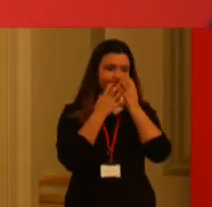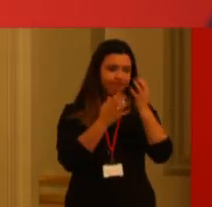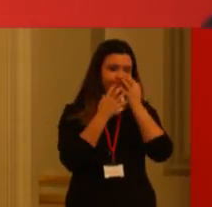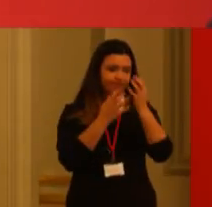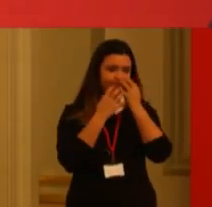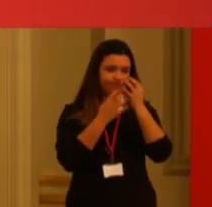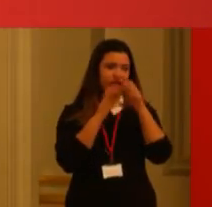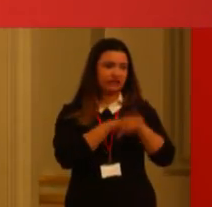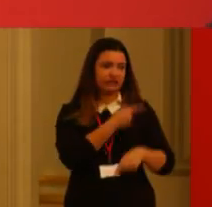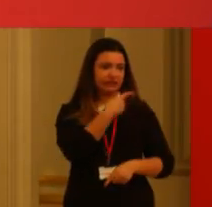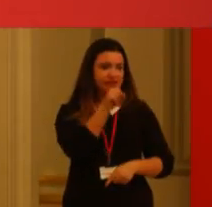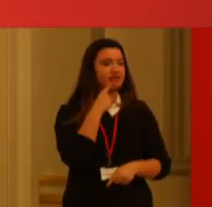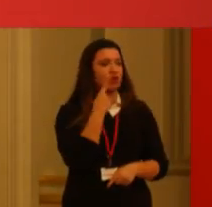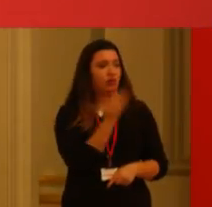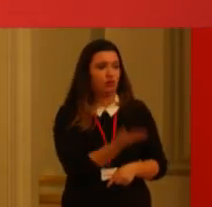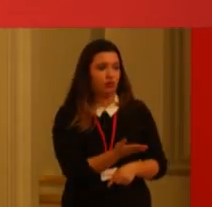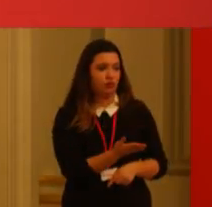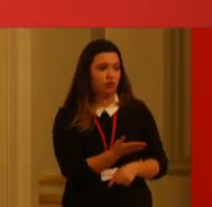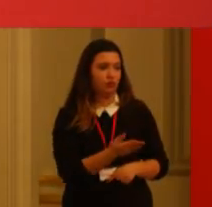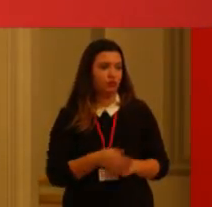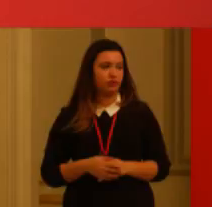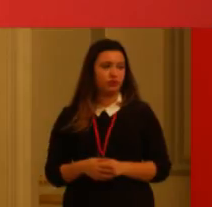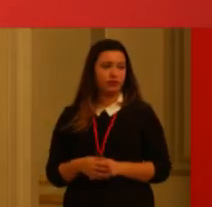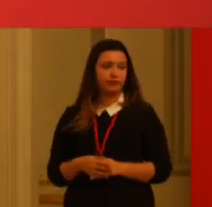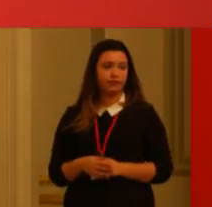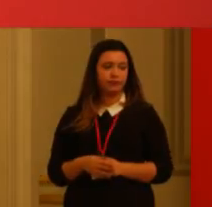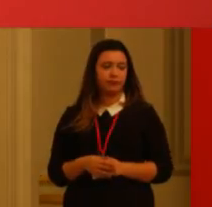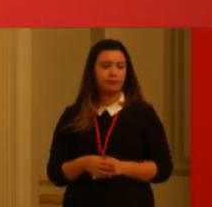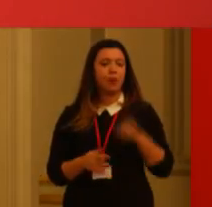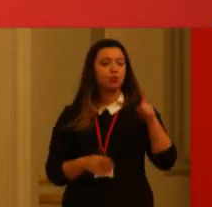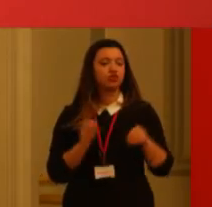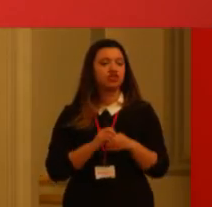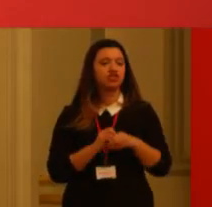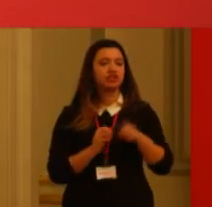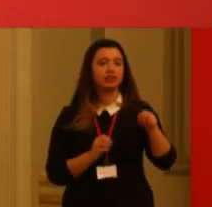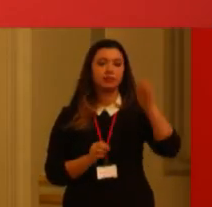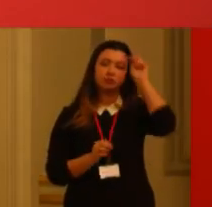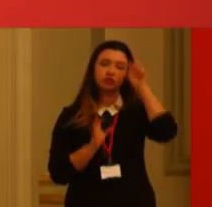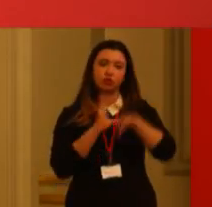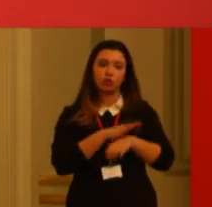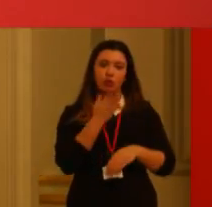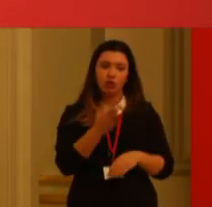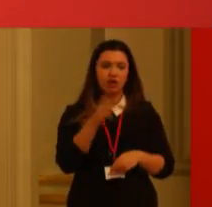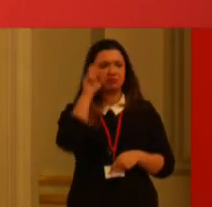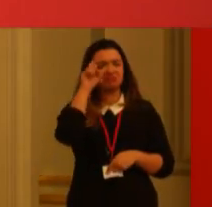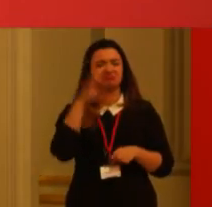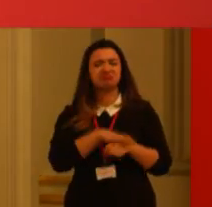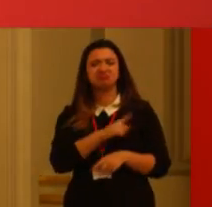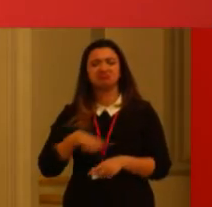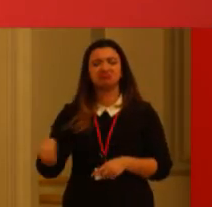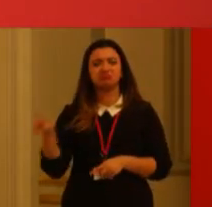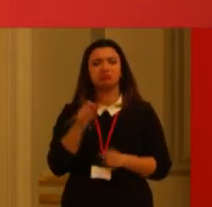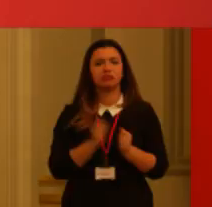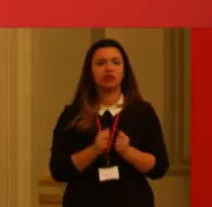to involve a lengthy psychological and medical process. You start that at the hospital. You're first